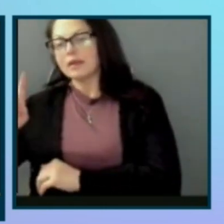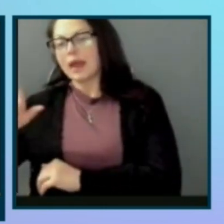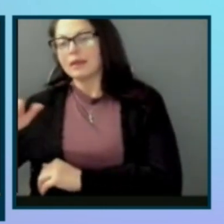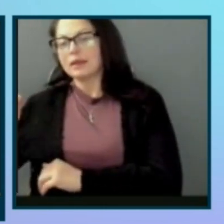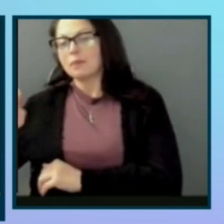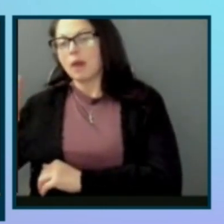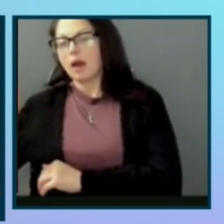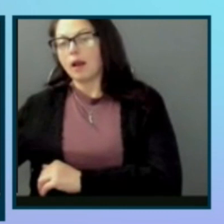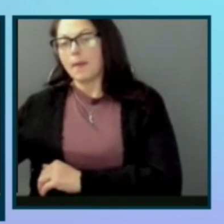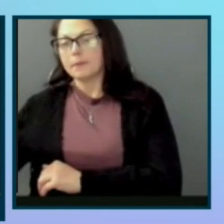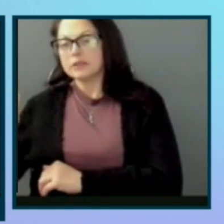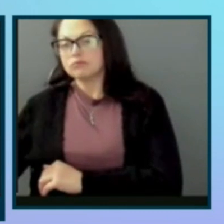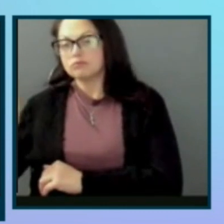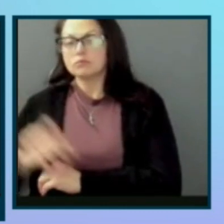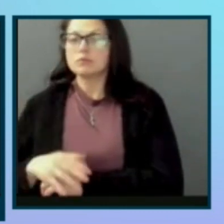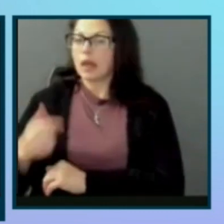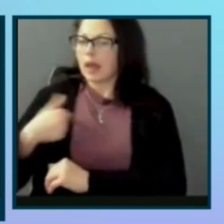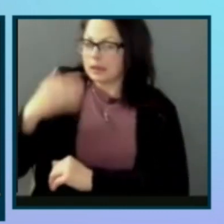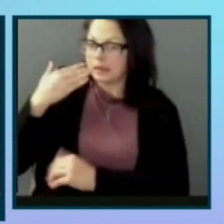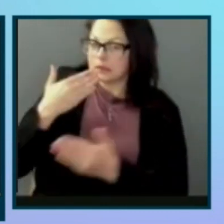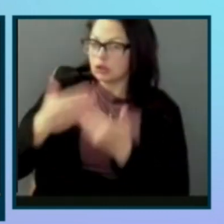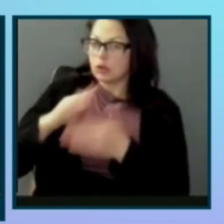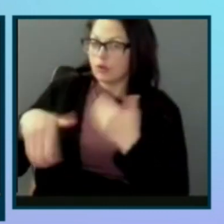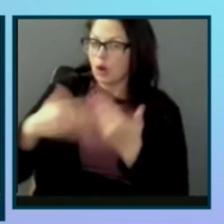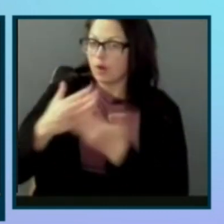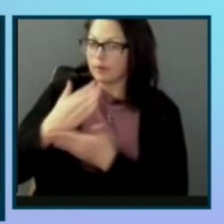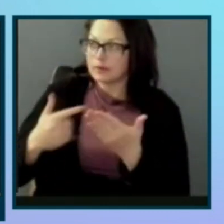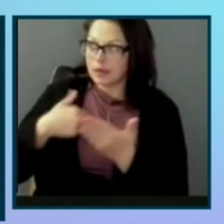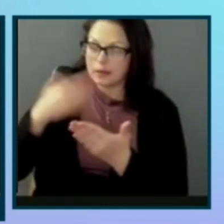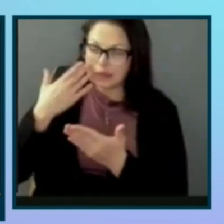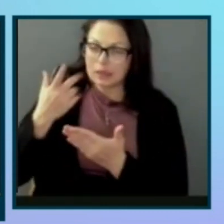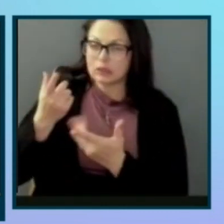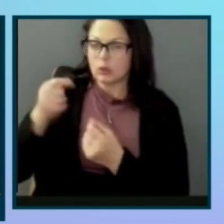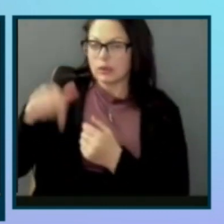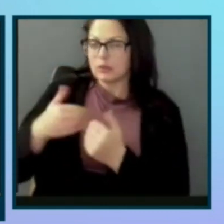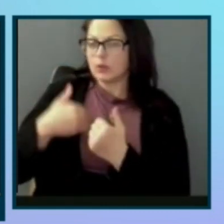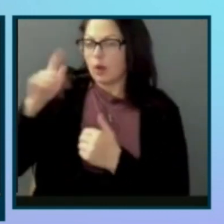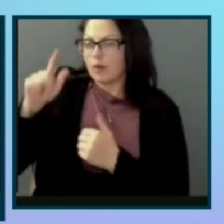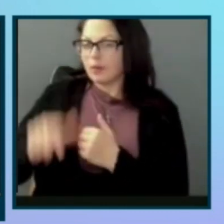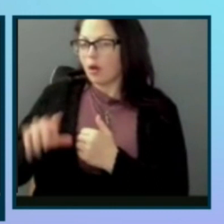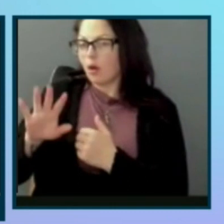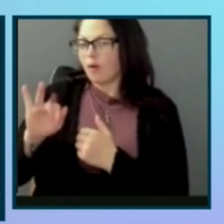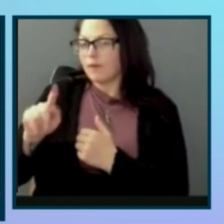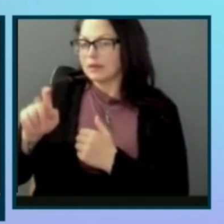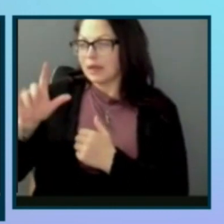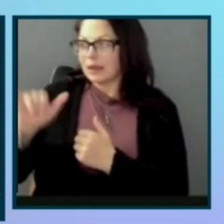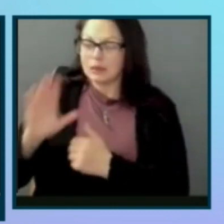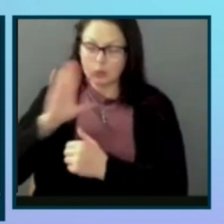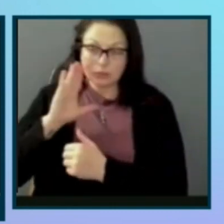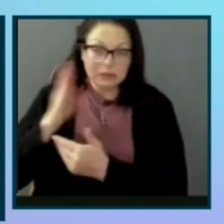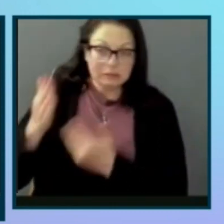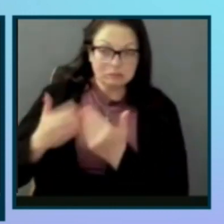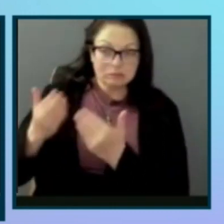for all, phases. I think doing this when you have low fidelity is almost maybe easier because there's not